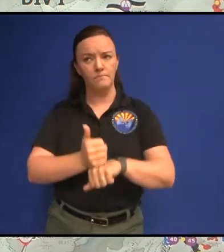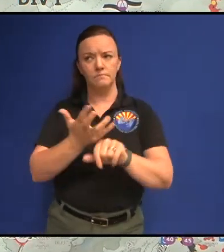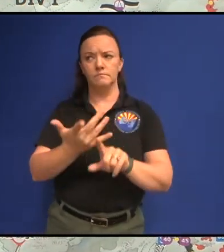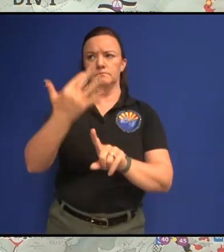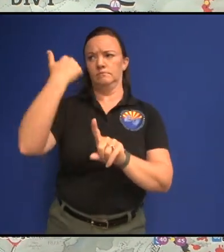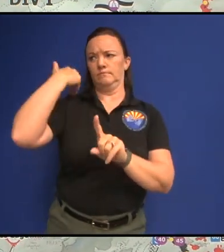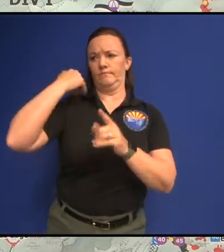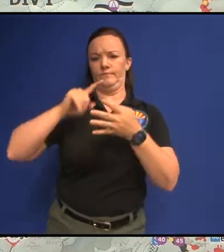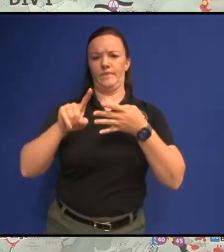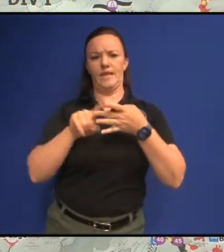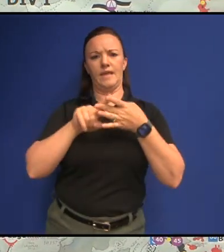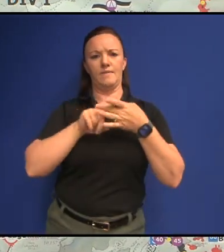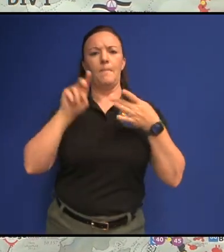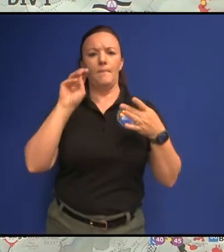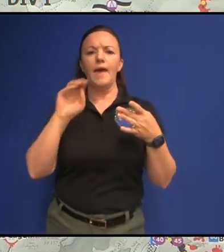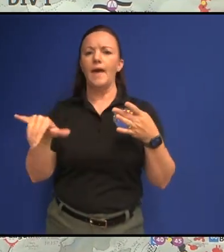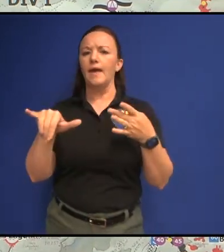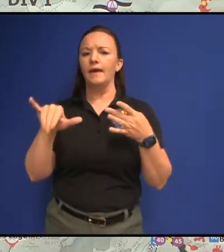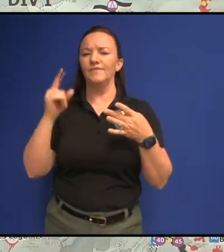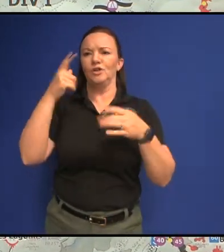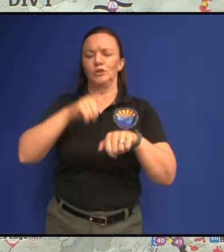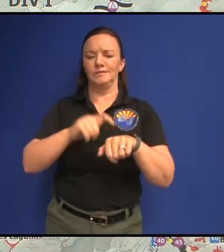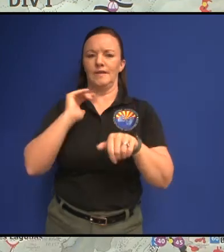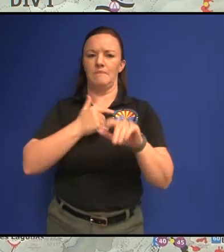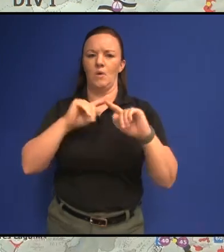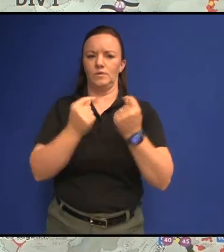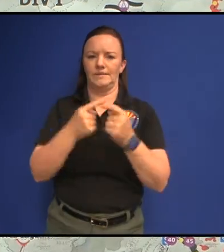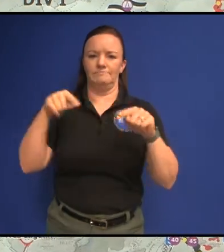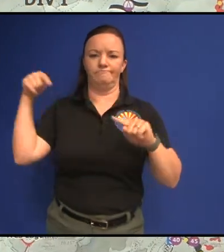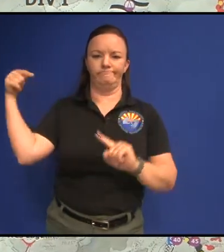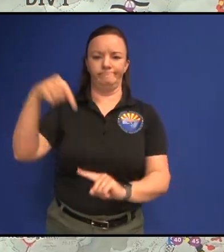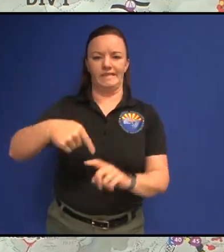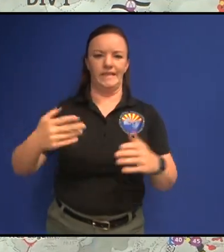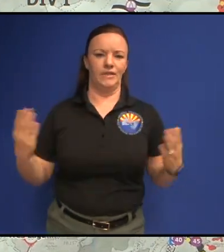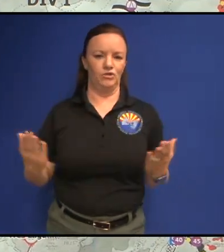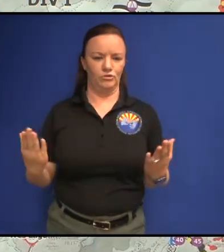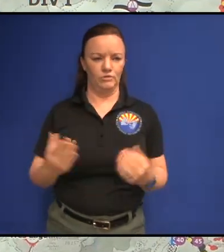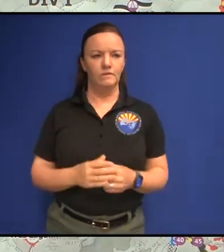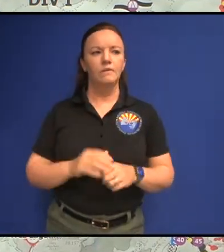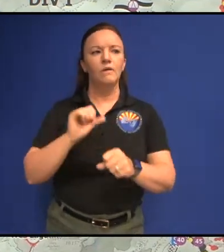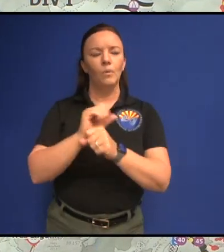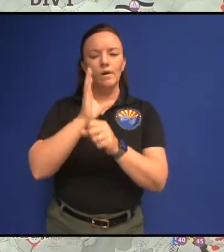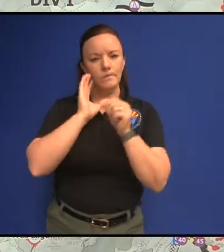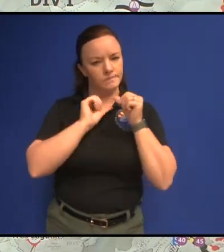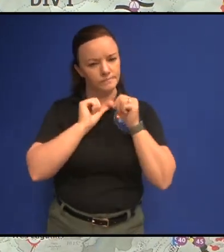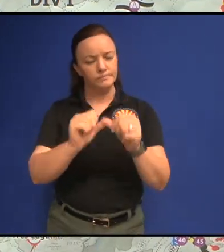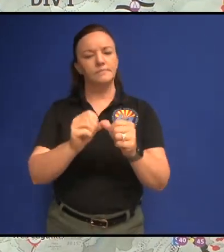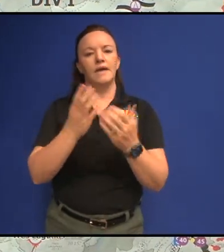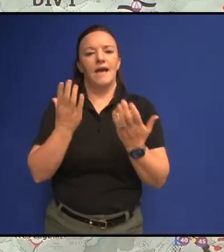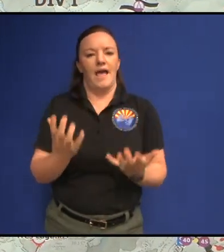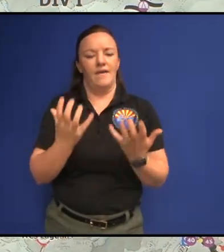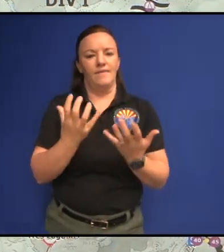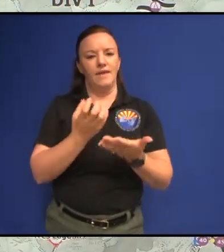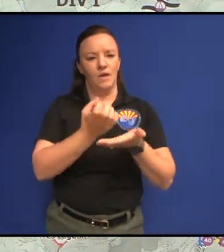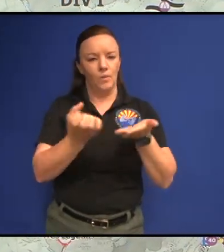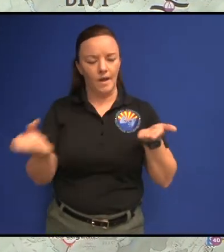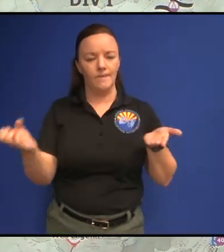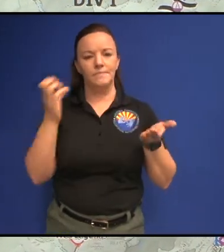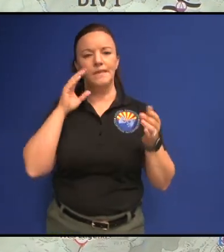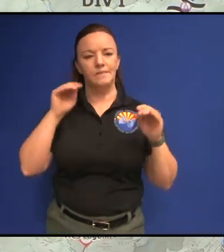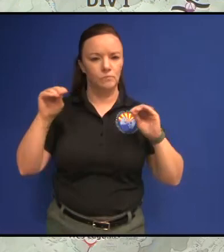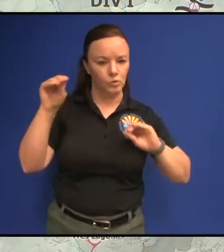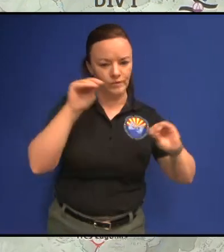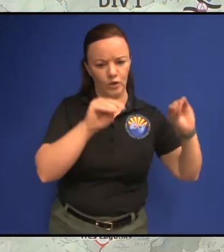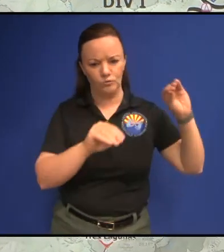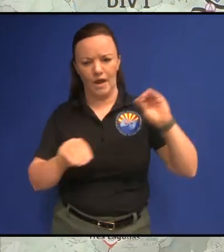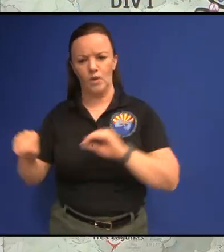part of May when our team was here the first time. So that work will continue with the heavy equipment moving around into this